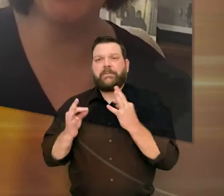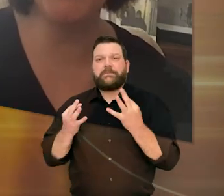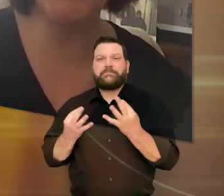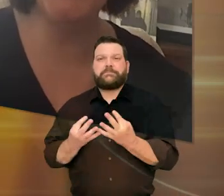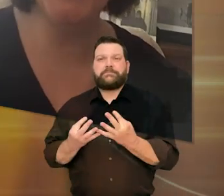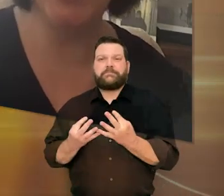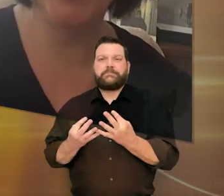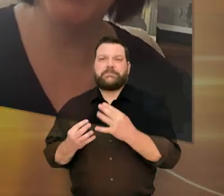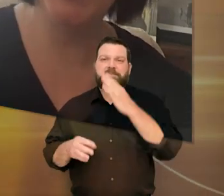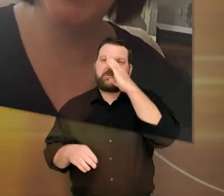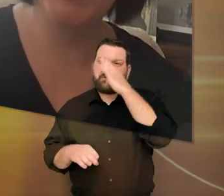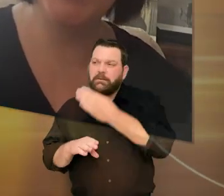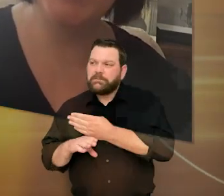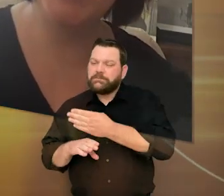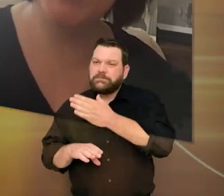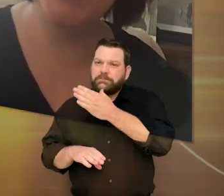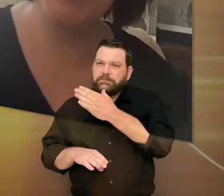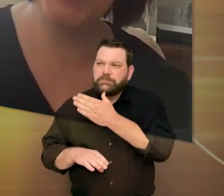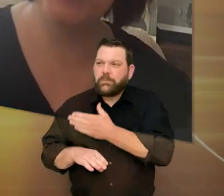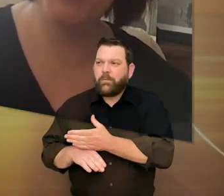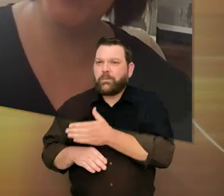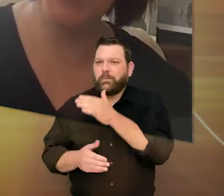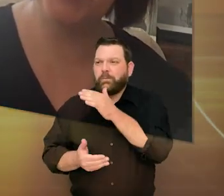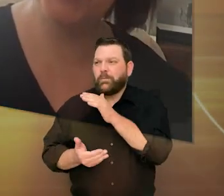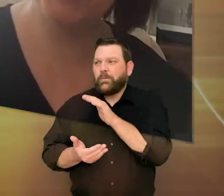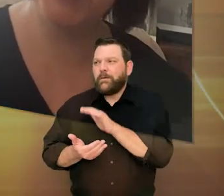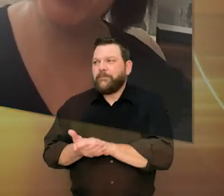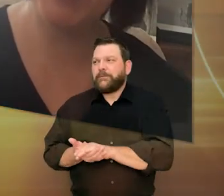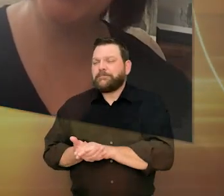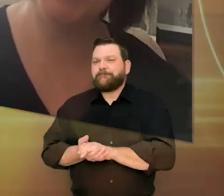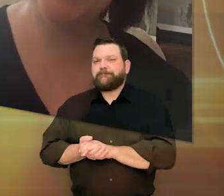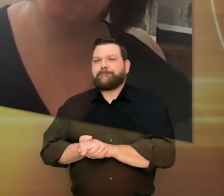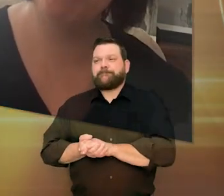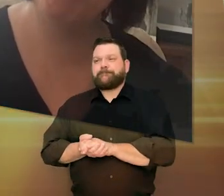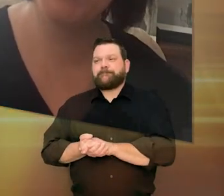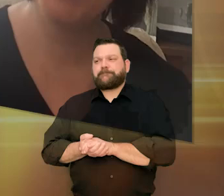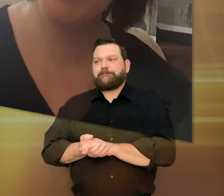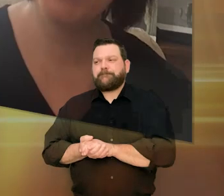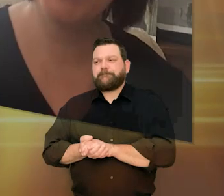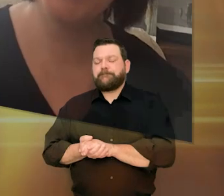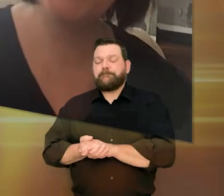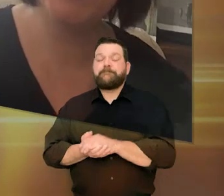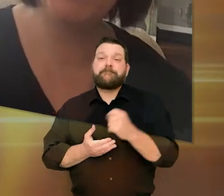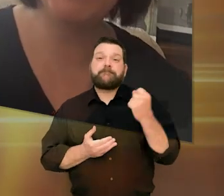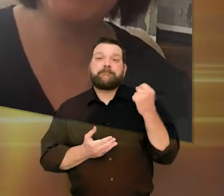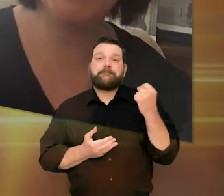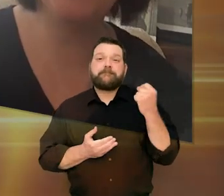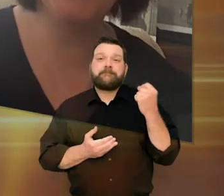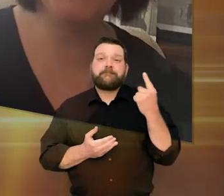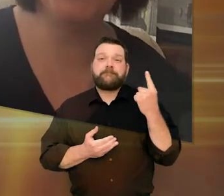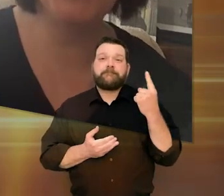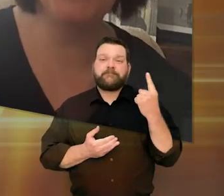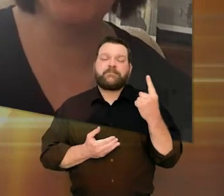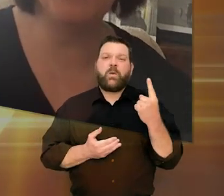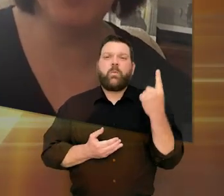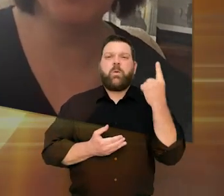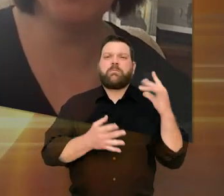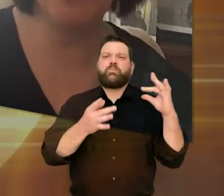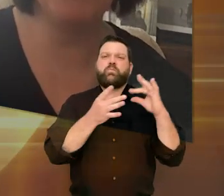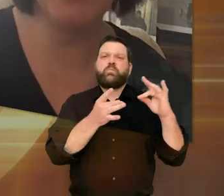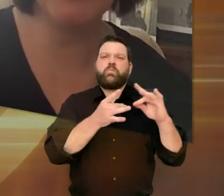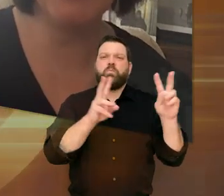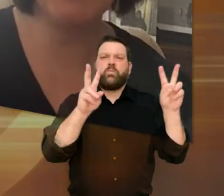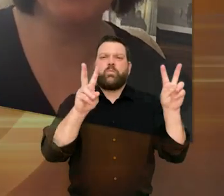his daughter, Lula, and his wonderful wife, Lori Taylor. To close, I'd like to share a few words from